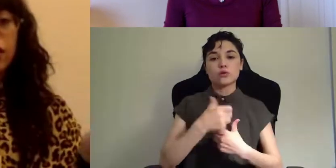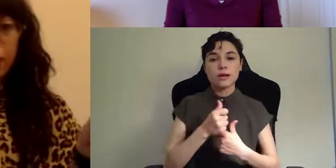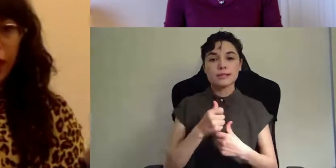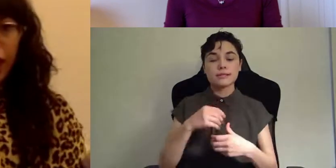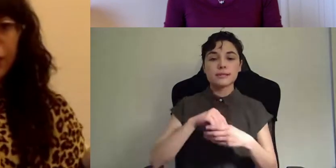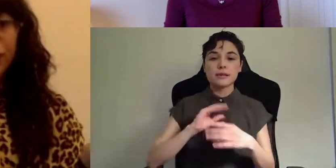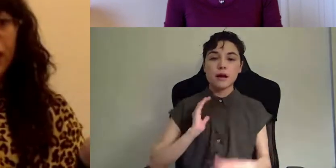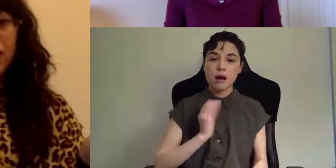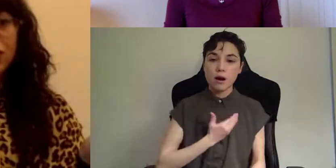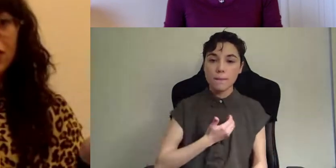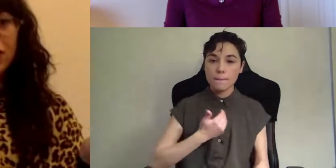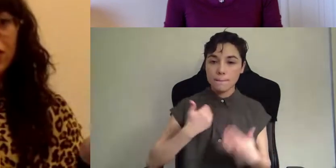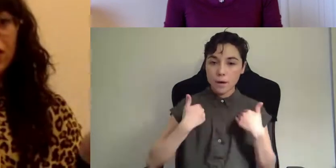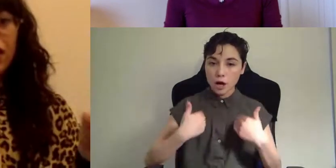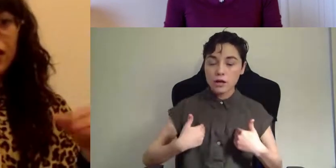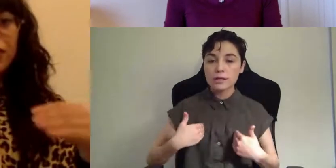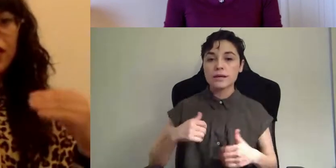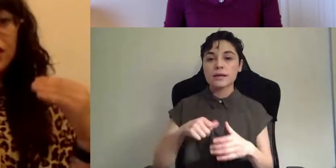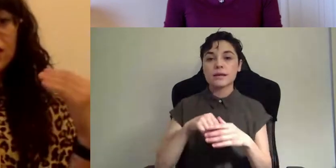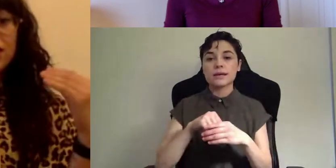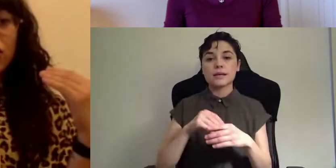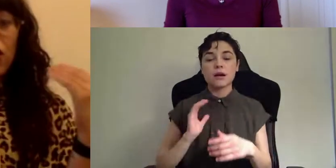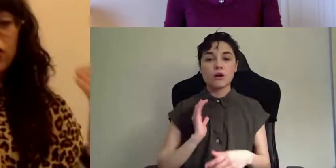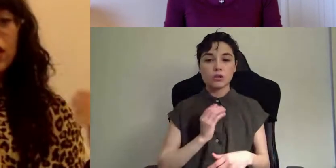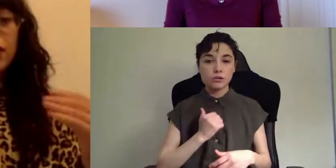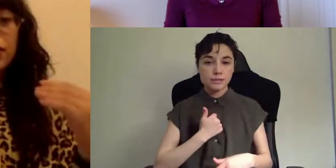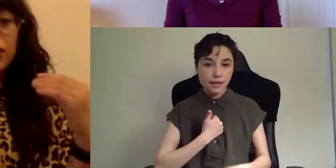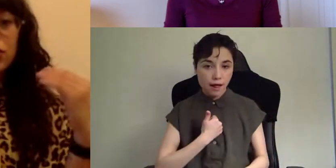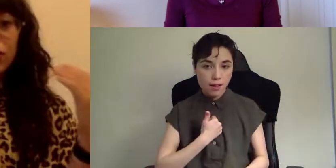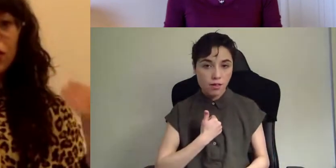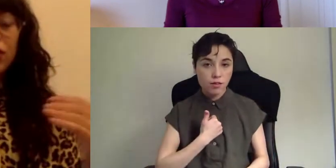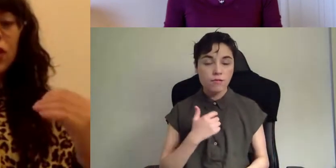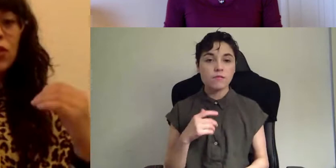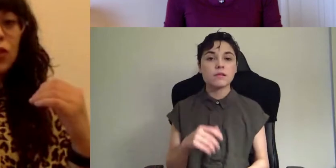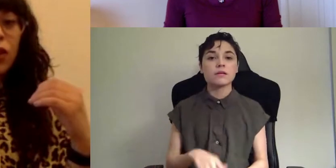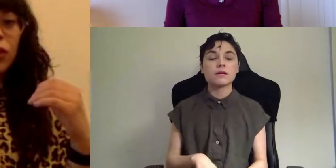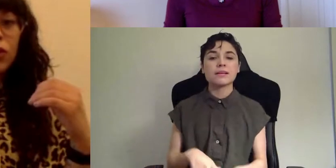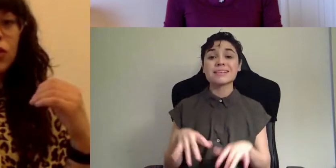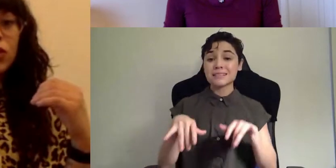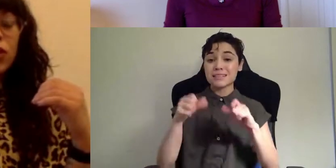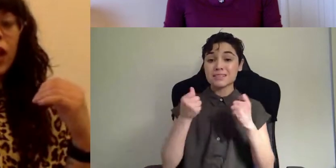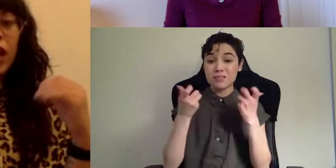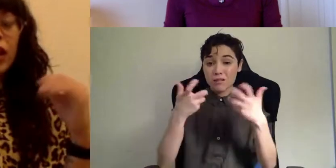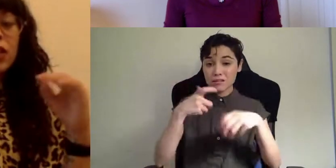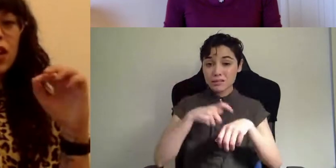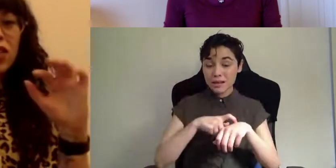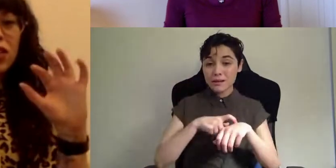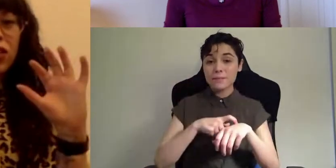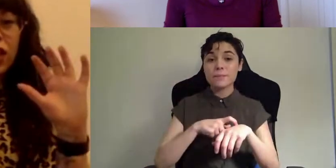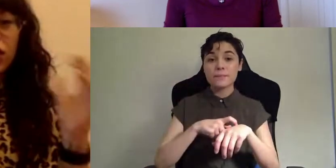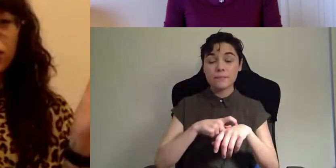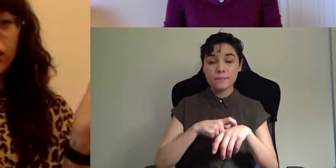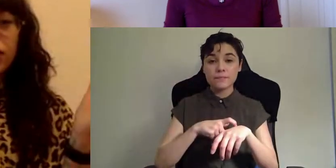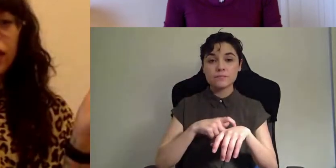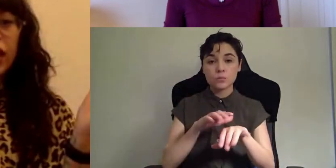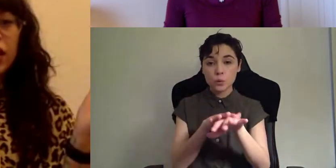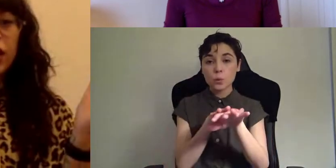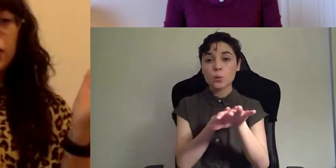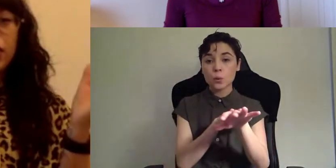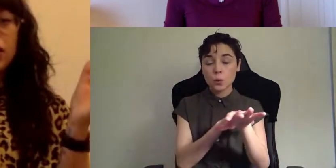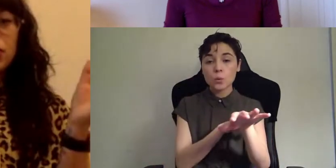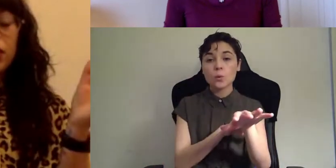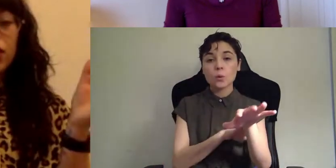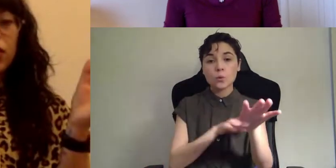than the pain. And so it takes a long time. It's really, really slow to do that. And it's not necessarily ignoring the